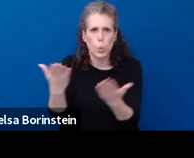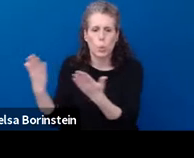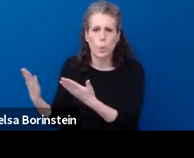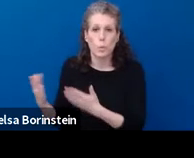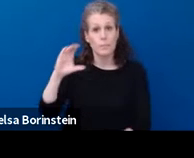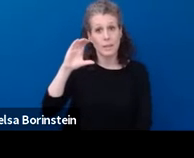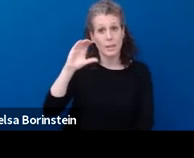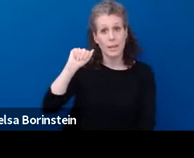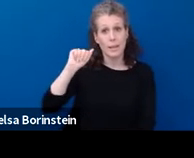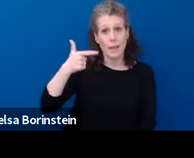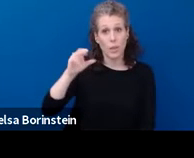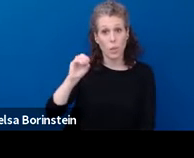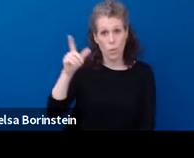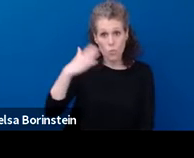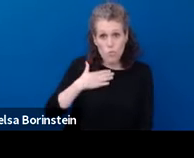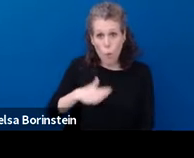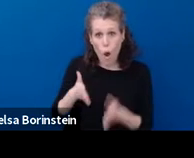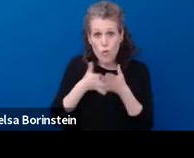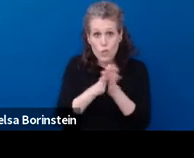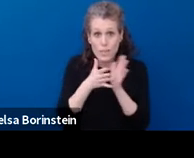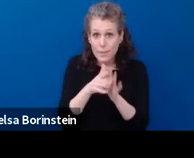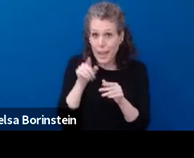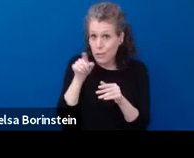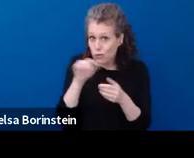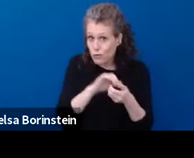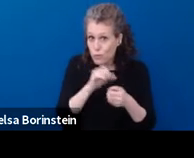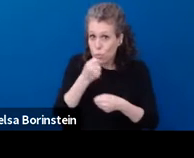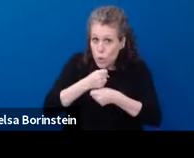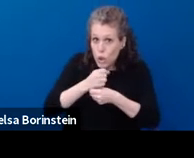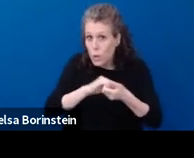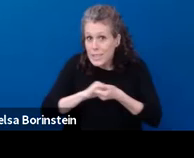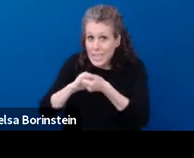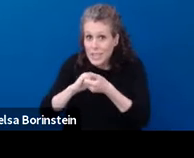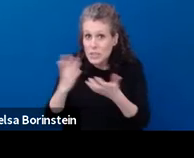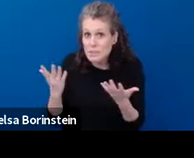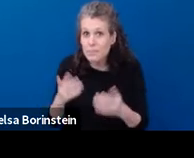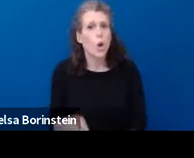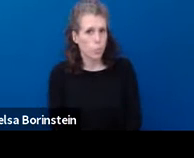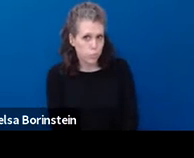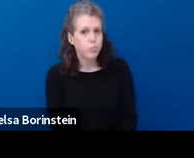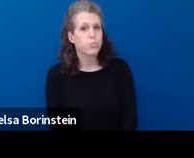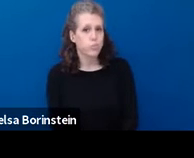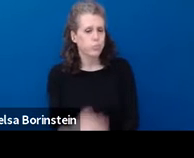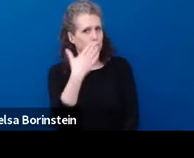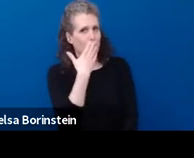a few words about you and the organization you present, please? I certainly can do that. Thank you,